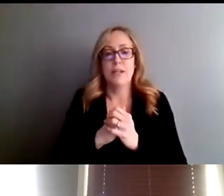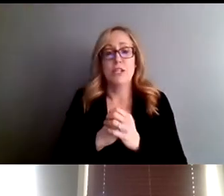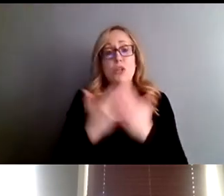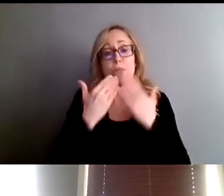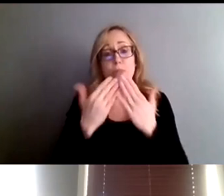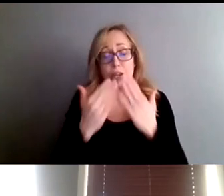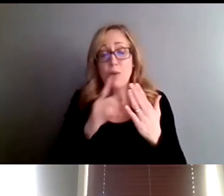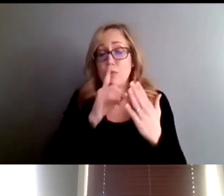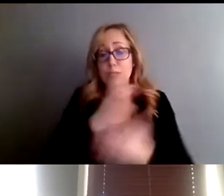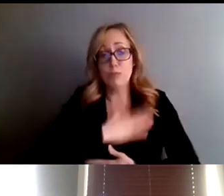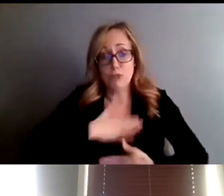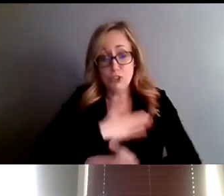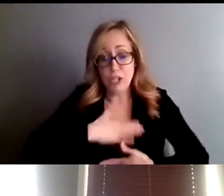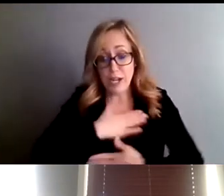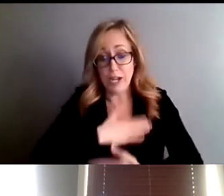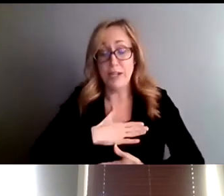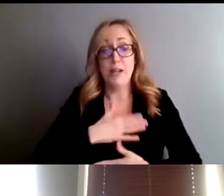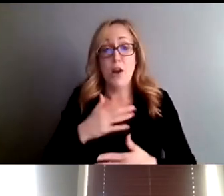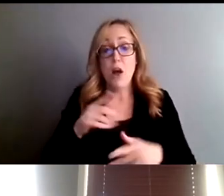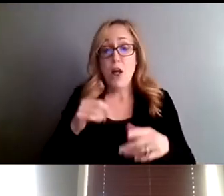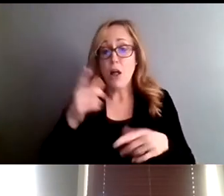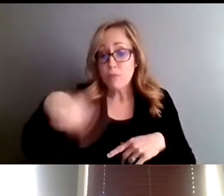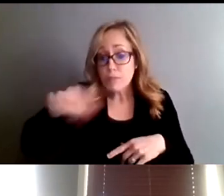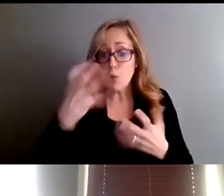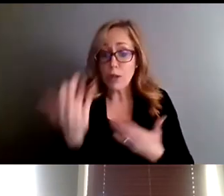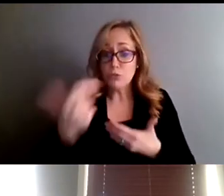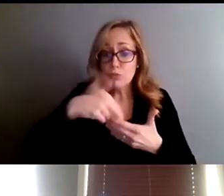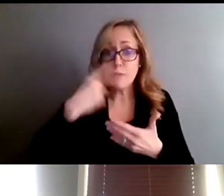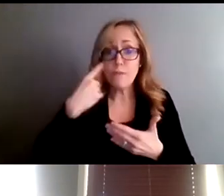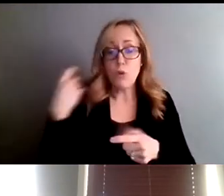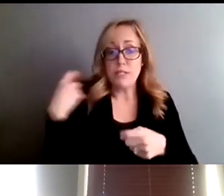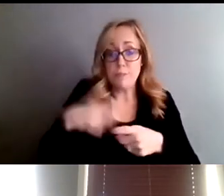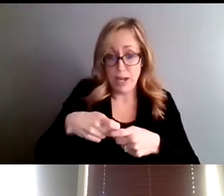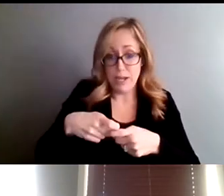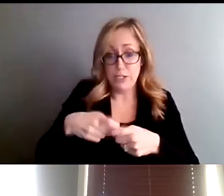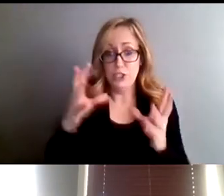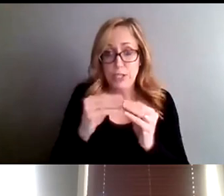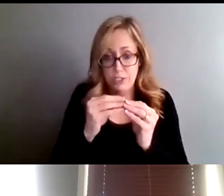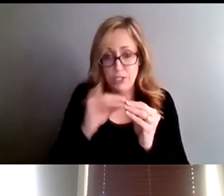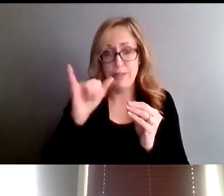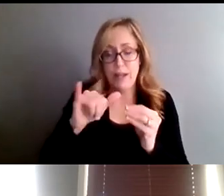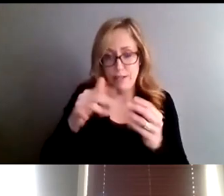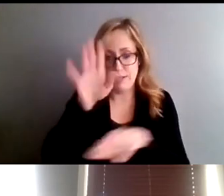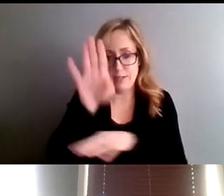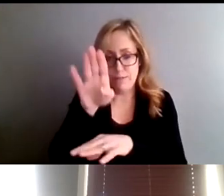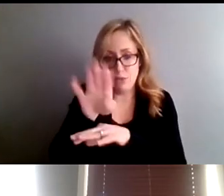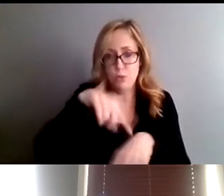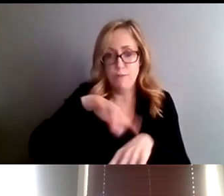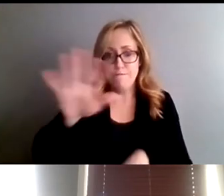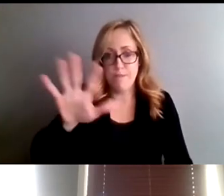appreciate it. Those of you that wanted to also join us for our Spanish session, that is coming up this afternoon at 5